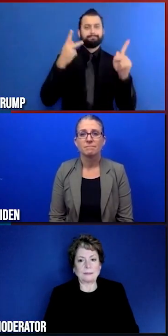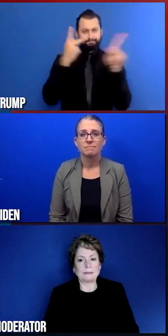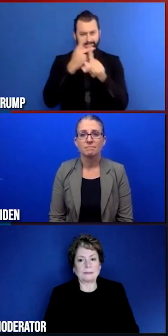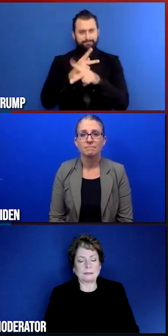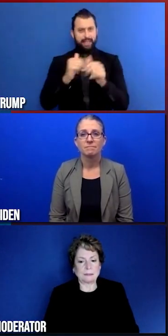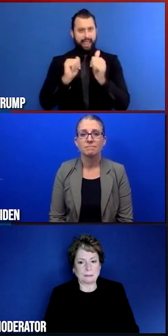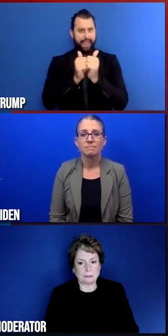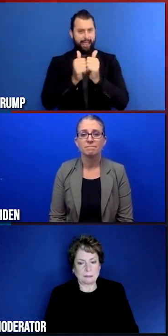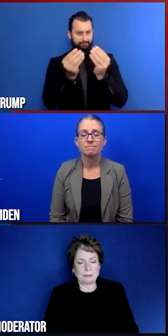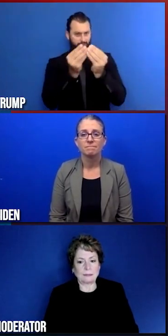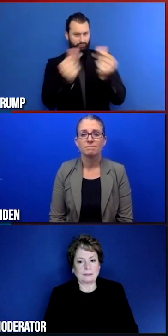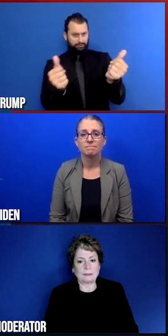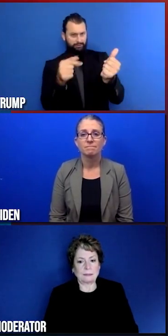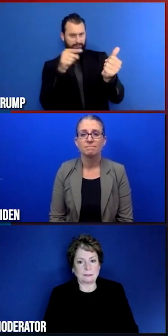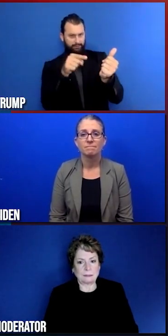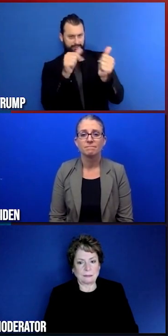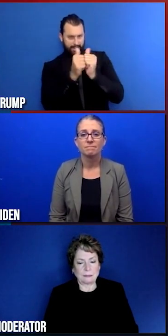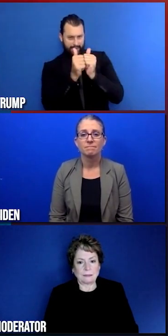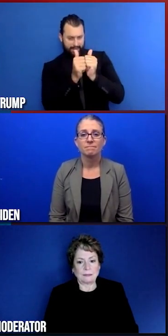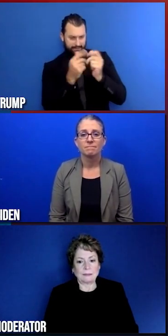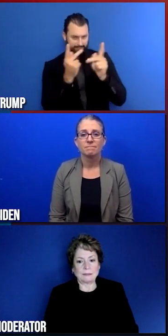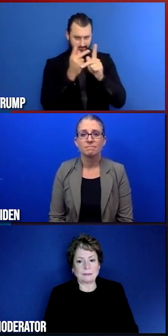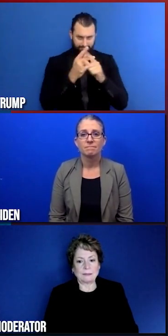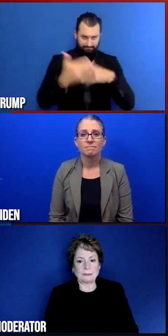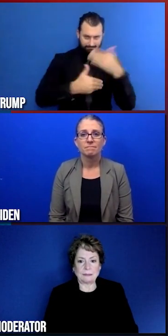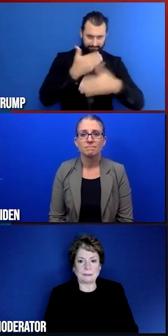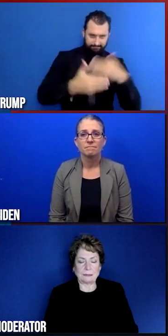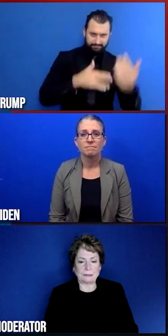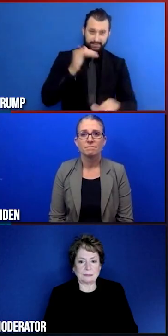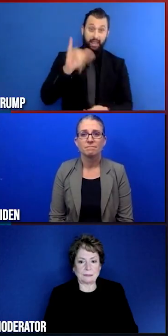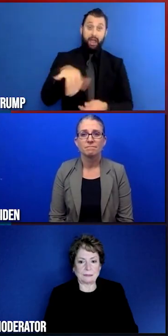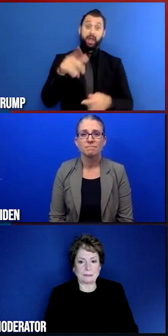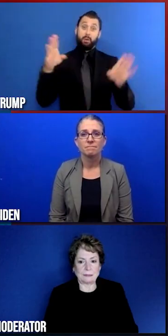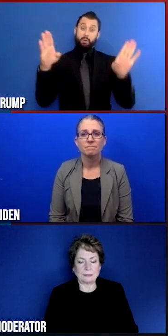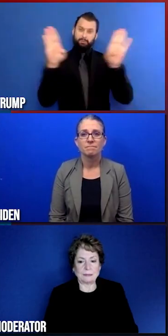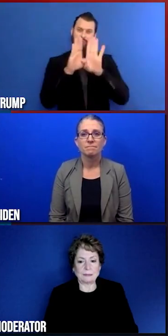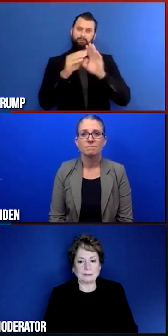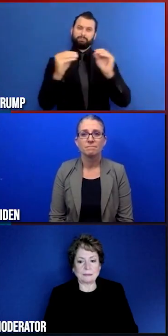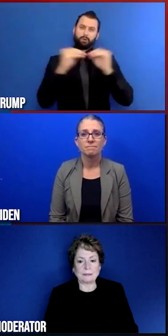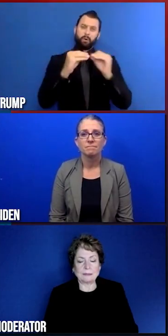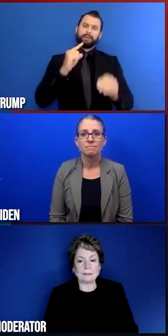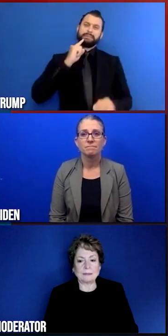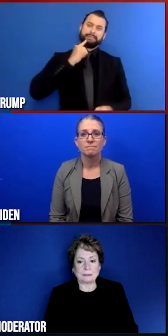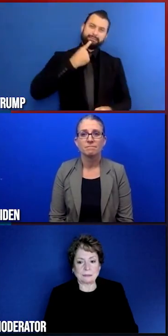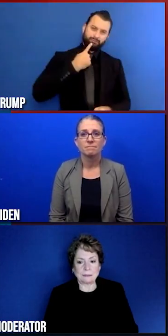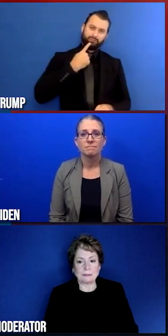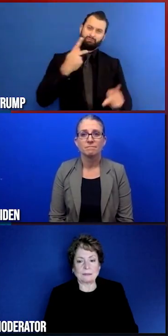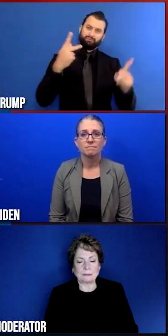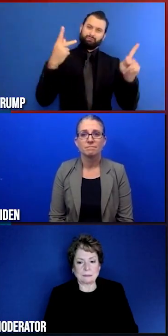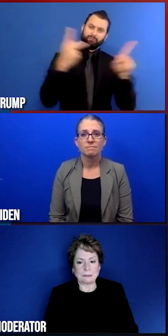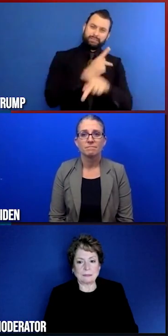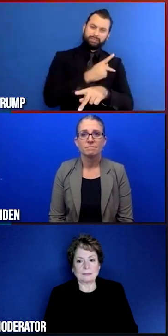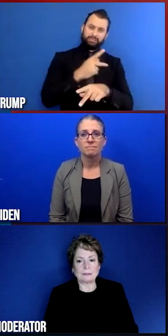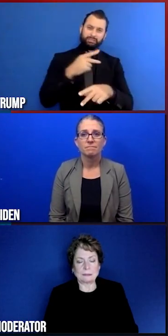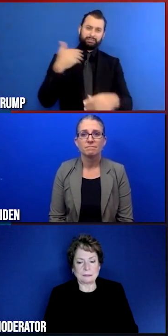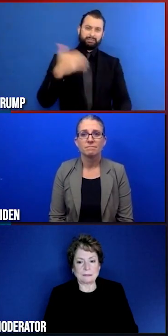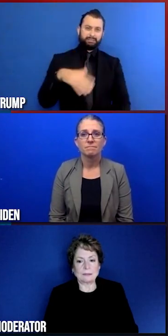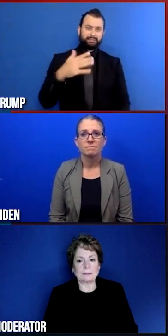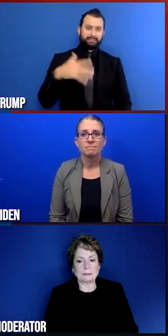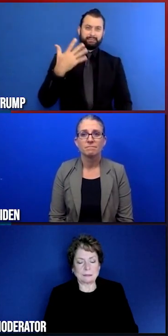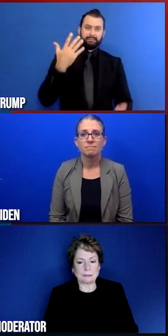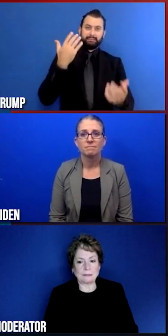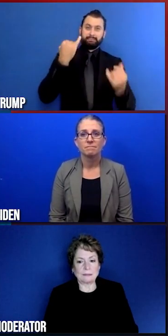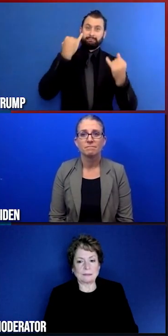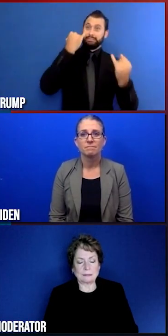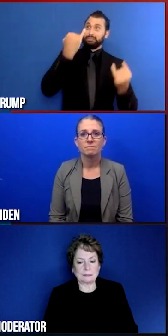down the country if one person in our massive bureaucracy says we should close it down. Vice President Biden,